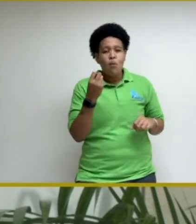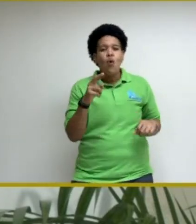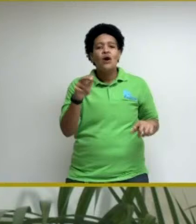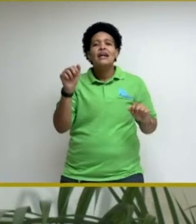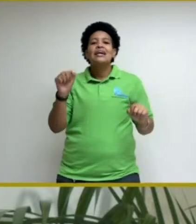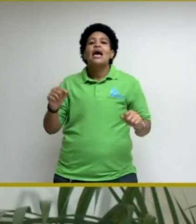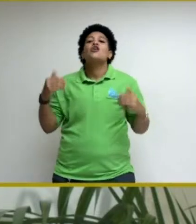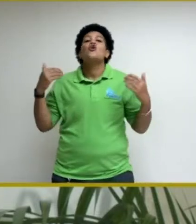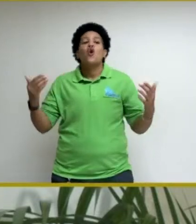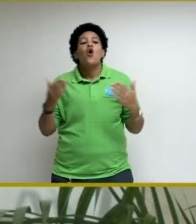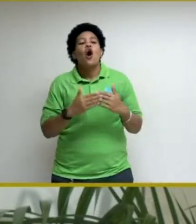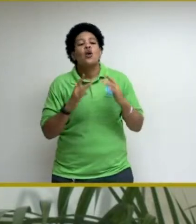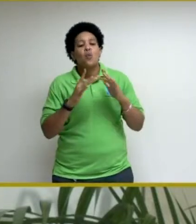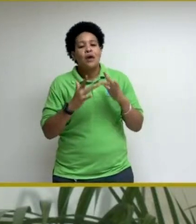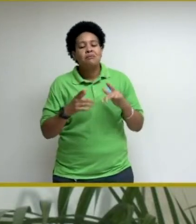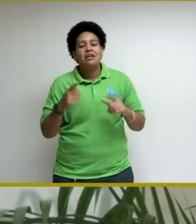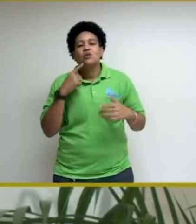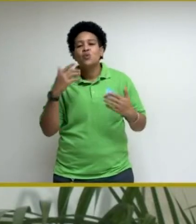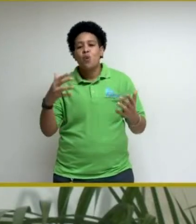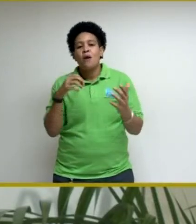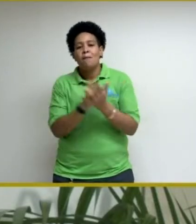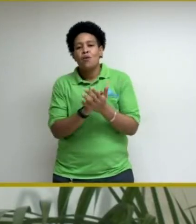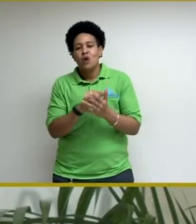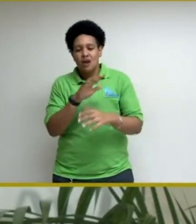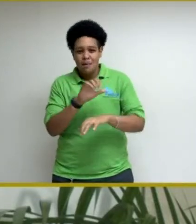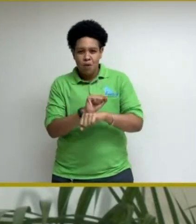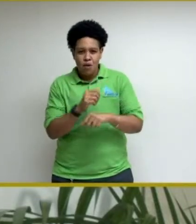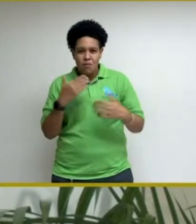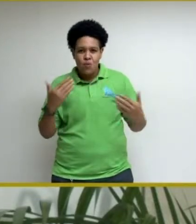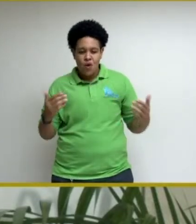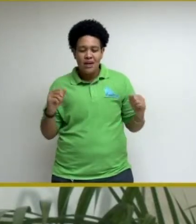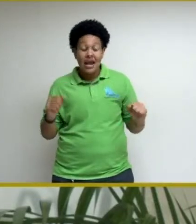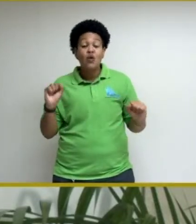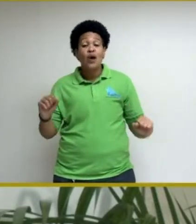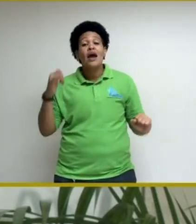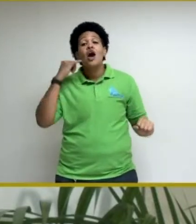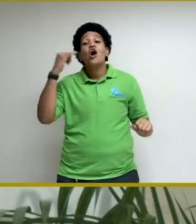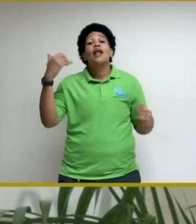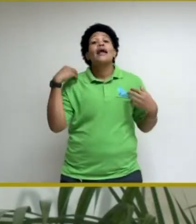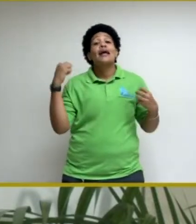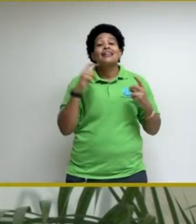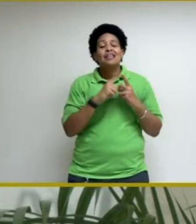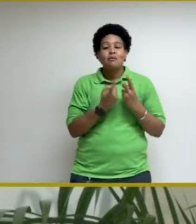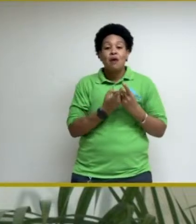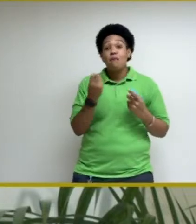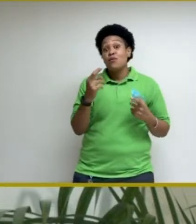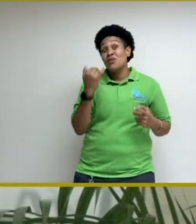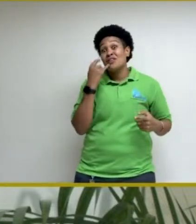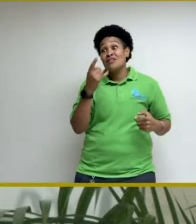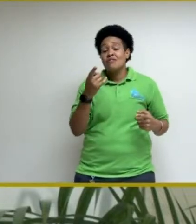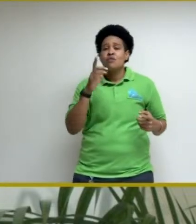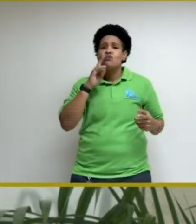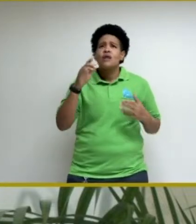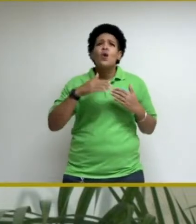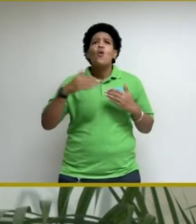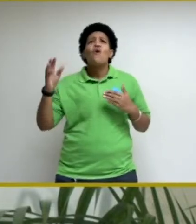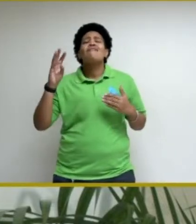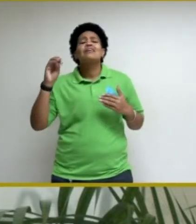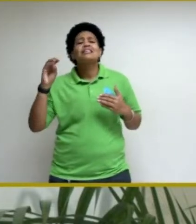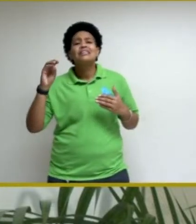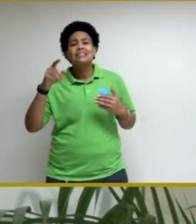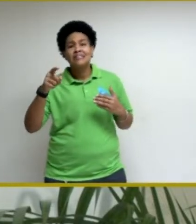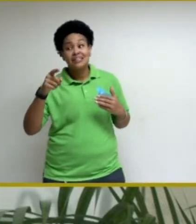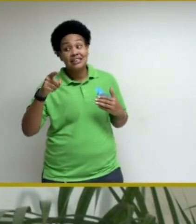they can go on the website to book an appointment, or they can call the health department. Or if you are over